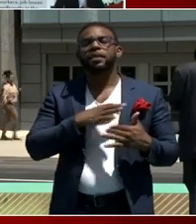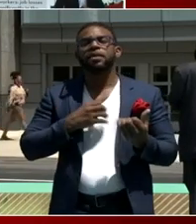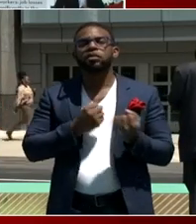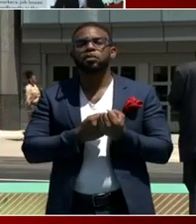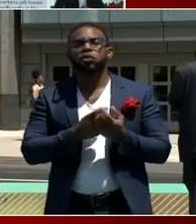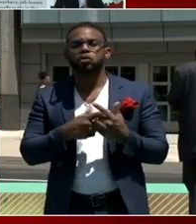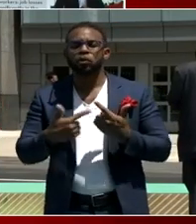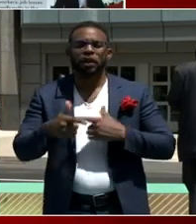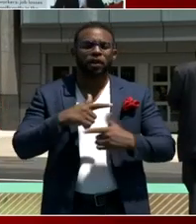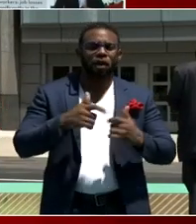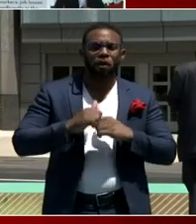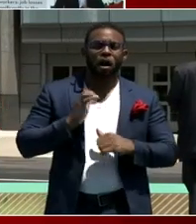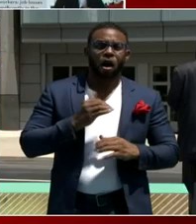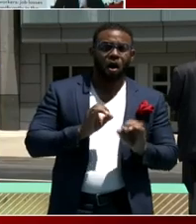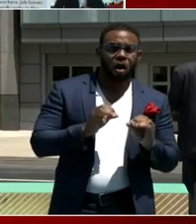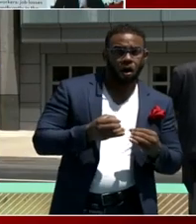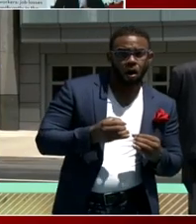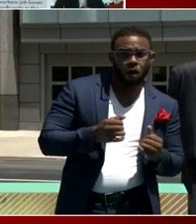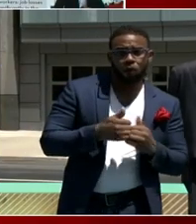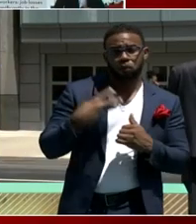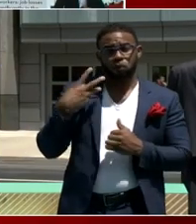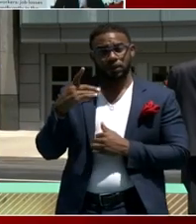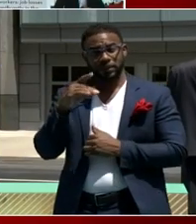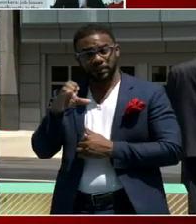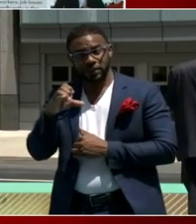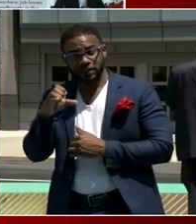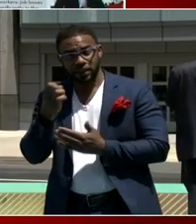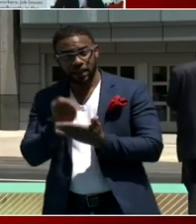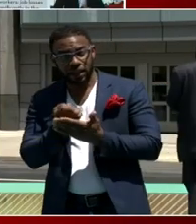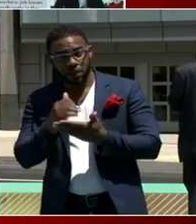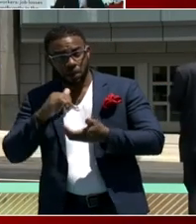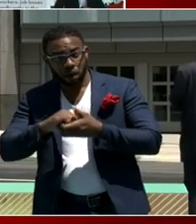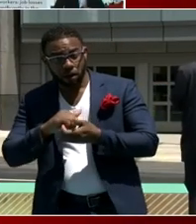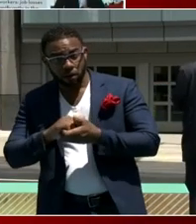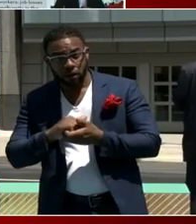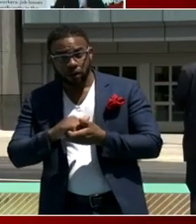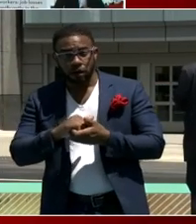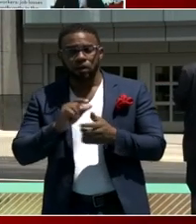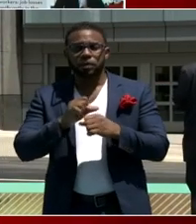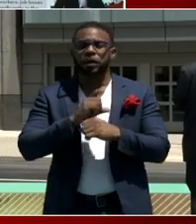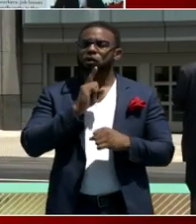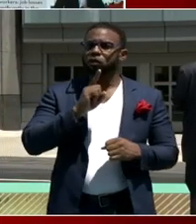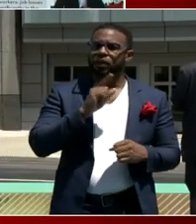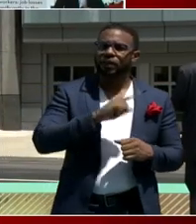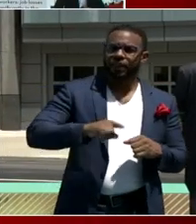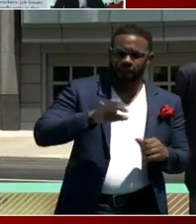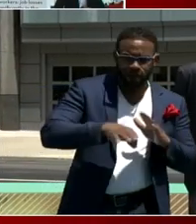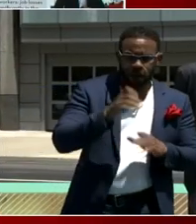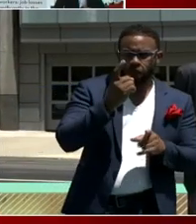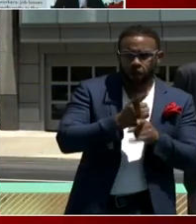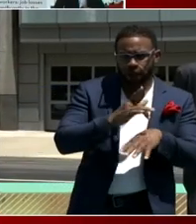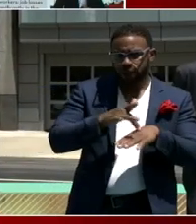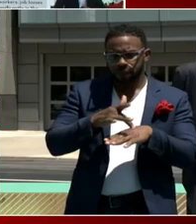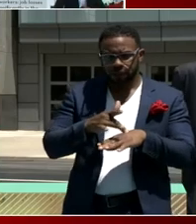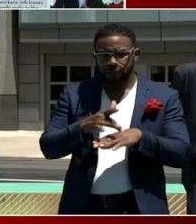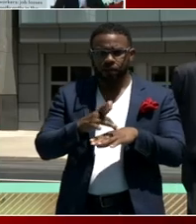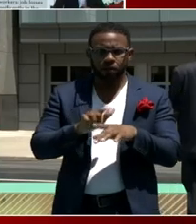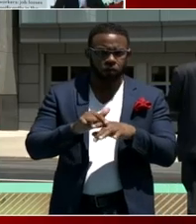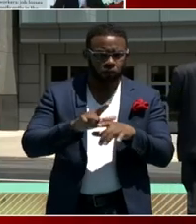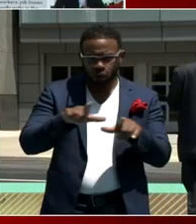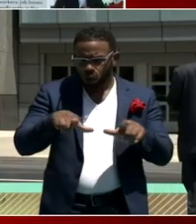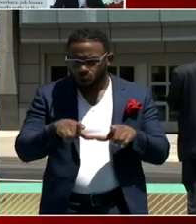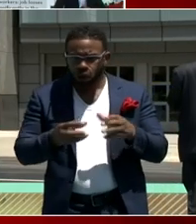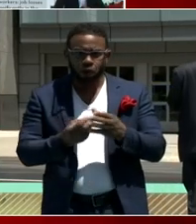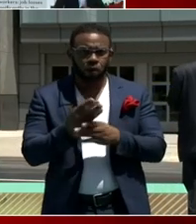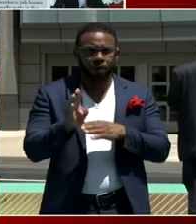support to interact with our office, with the Washington, D.C. Economic Partnership, in order to make sure that they find the right space to locate